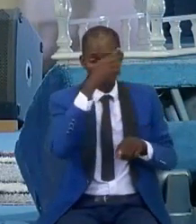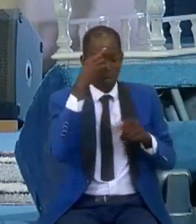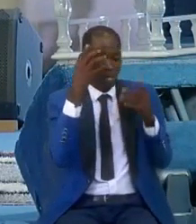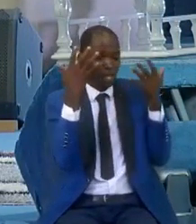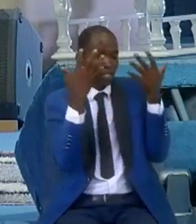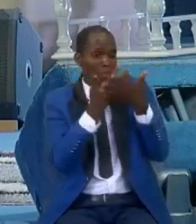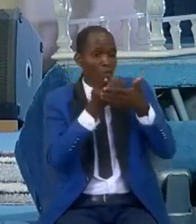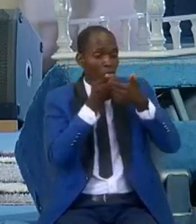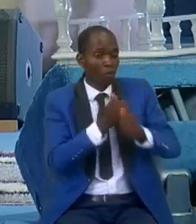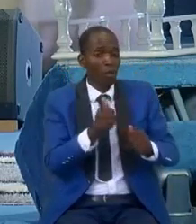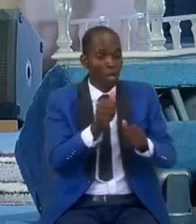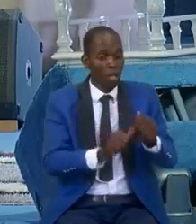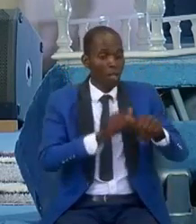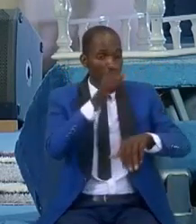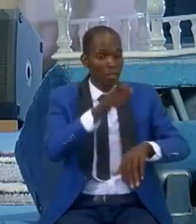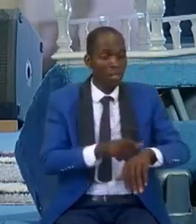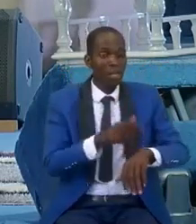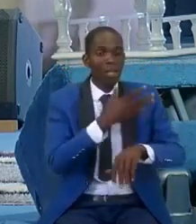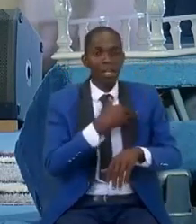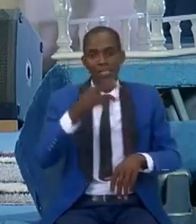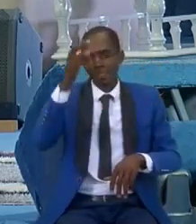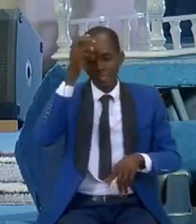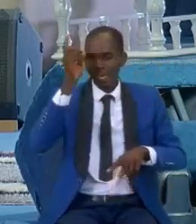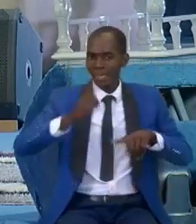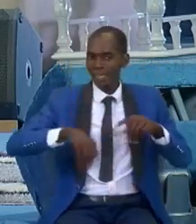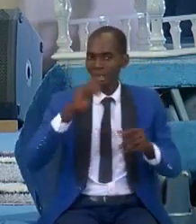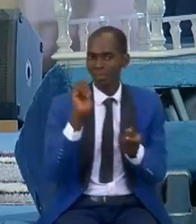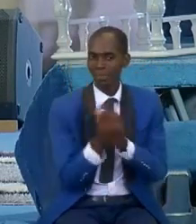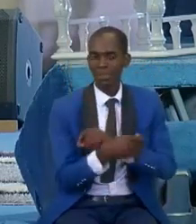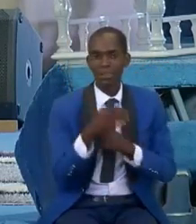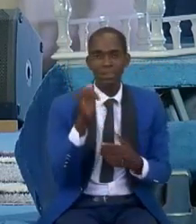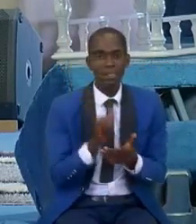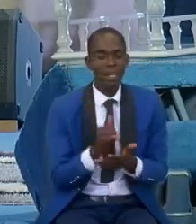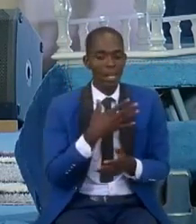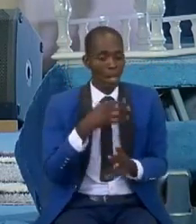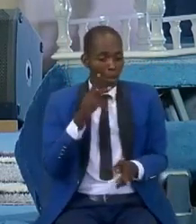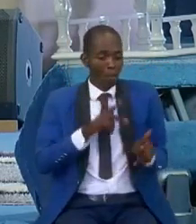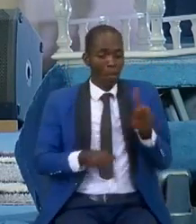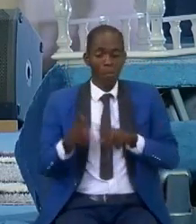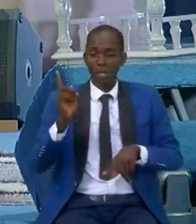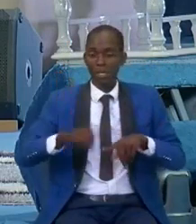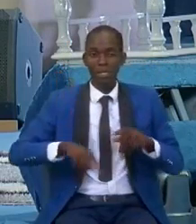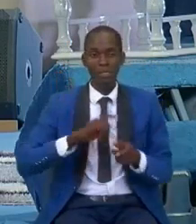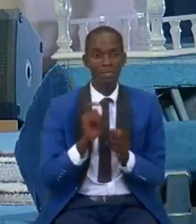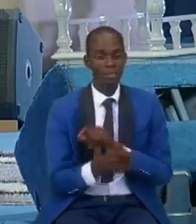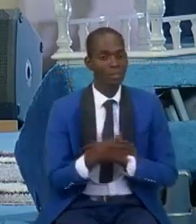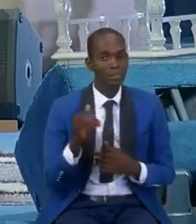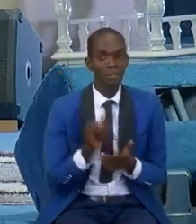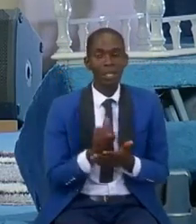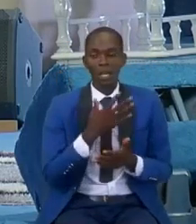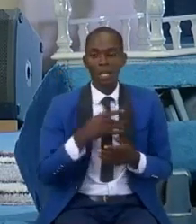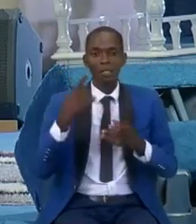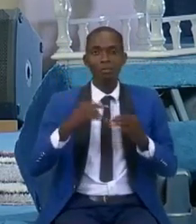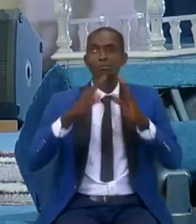that, and people cannot change that, and the community cannot change that. Everywhere you go, as I send you,